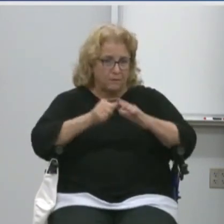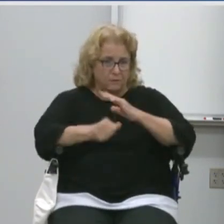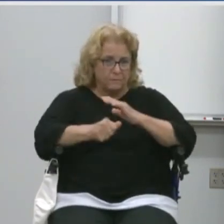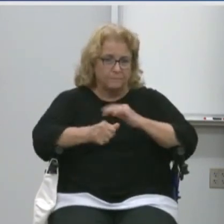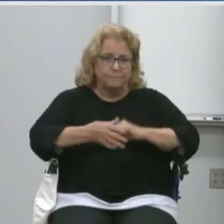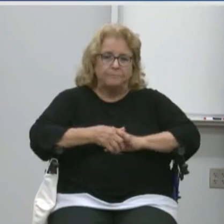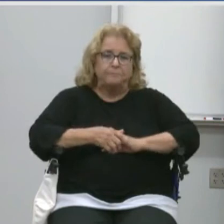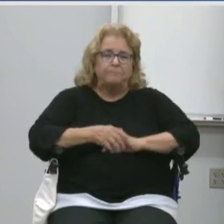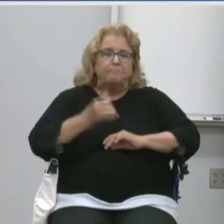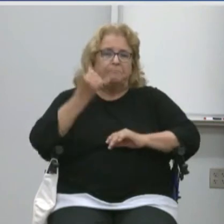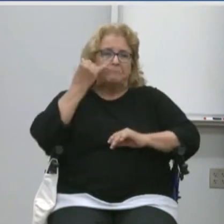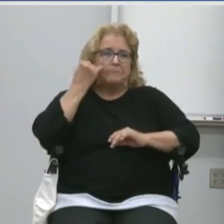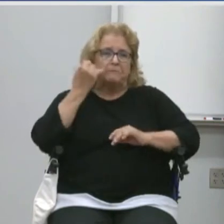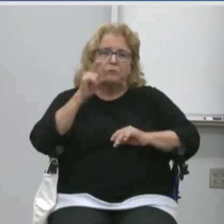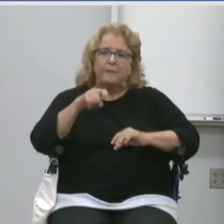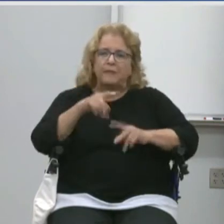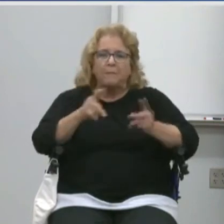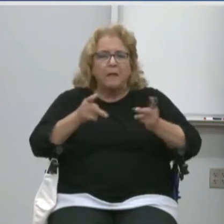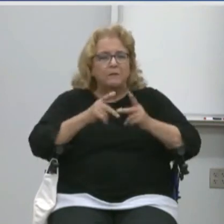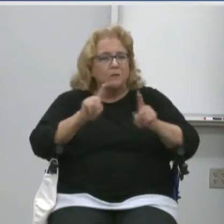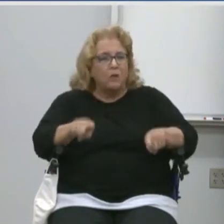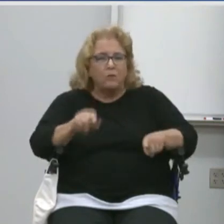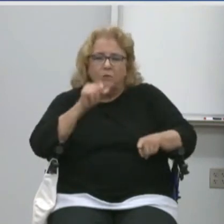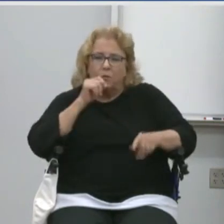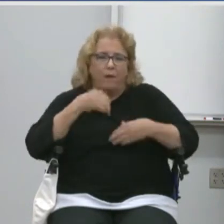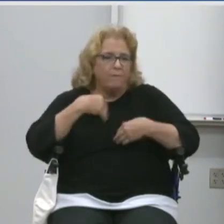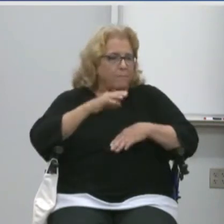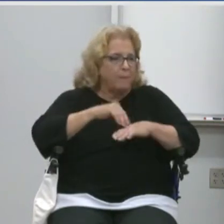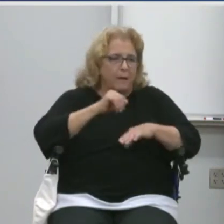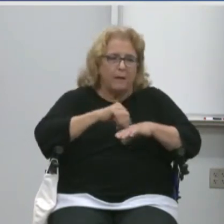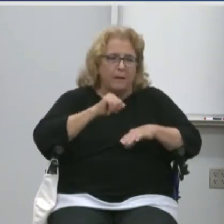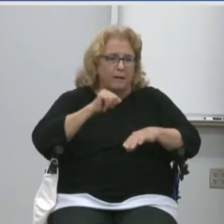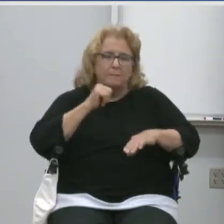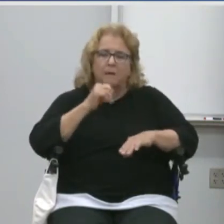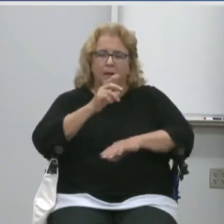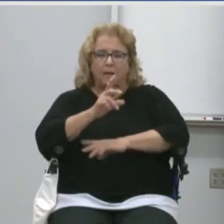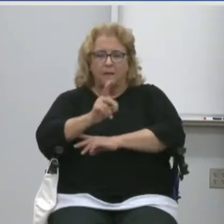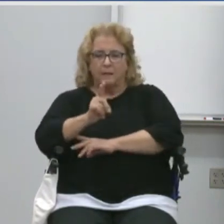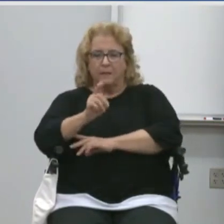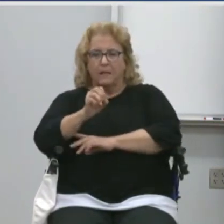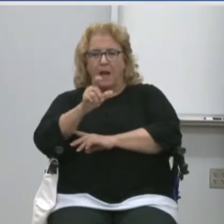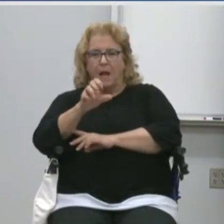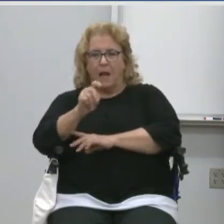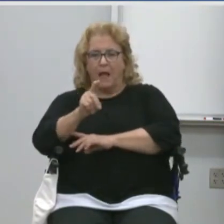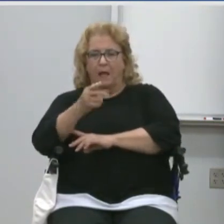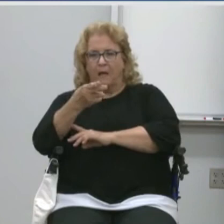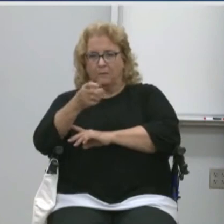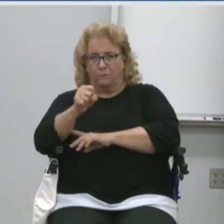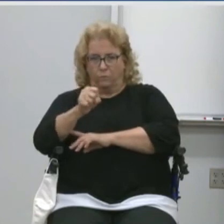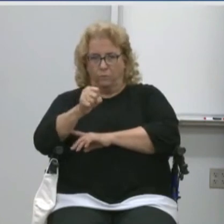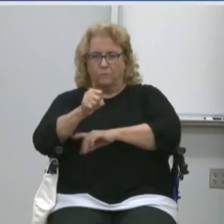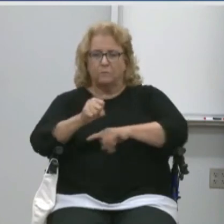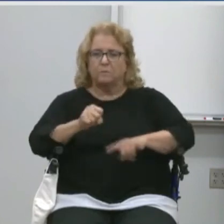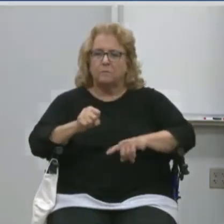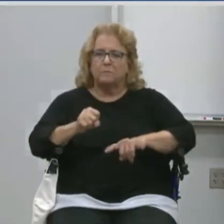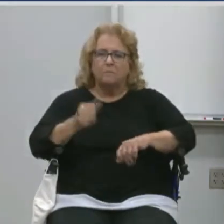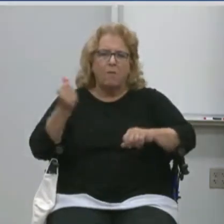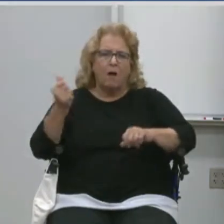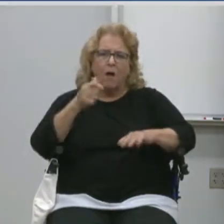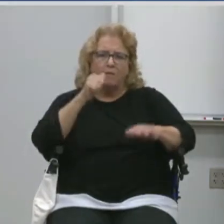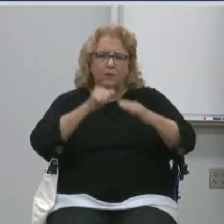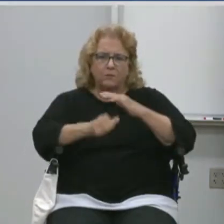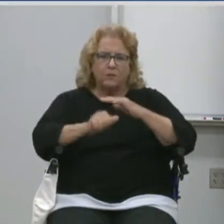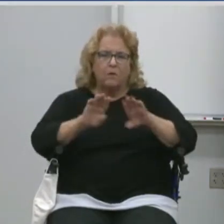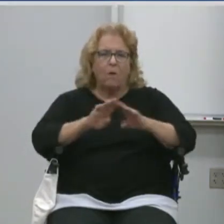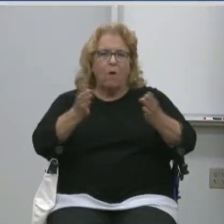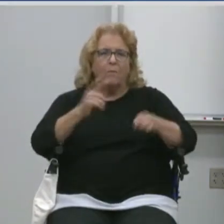So if you just need a place to go, you don't have a pet, DeLand High School will be the way to go. All of those shelters were open 8